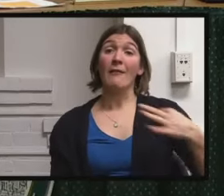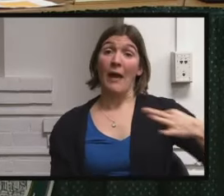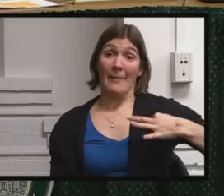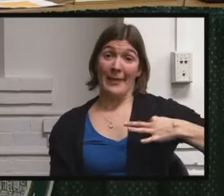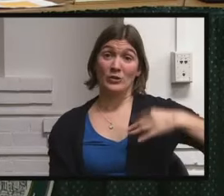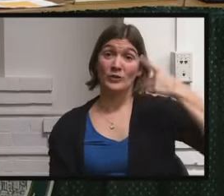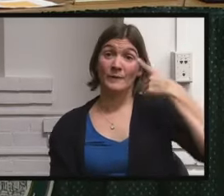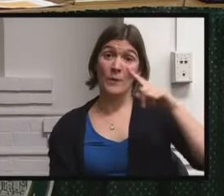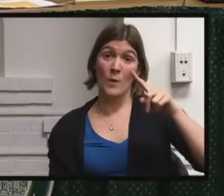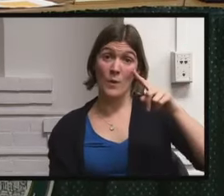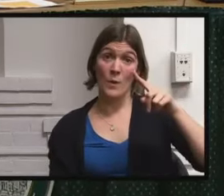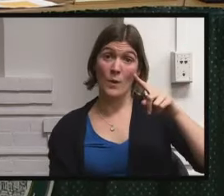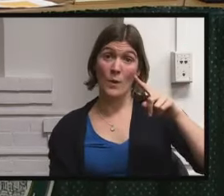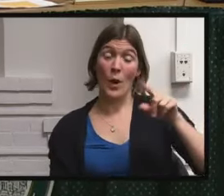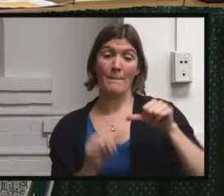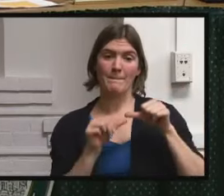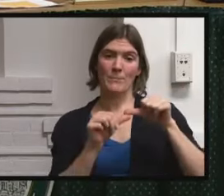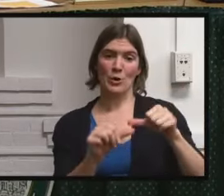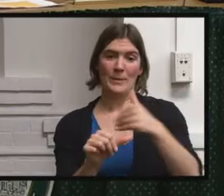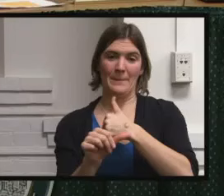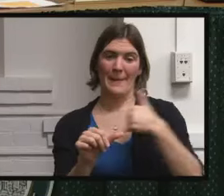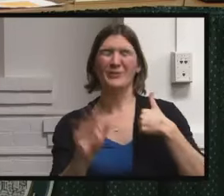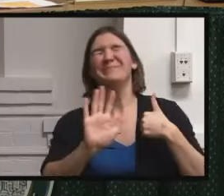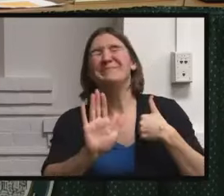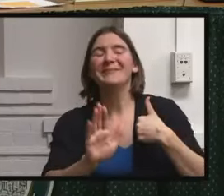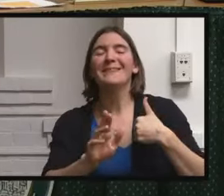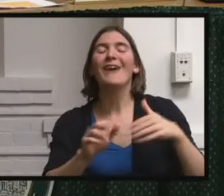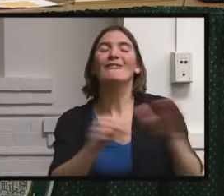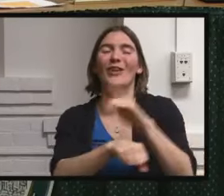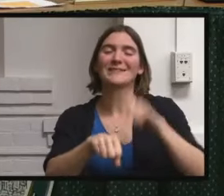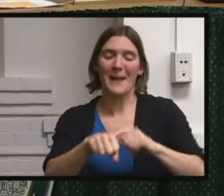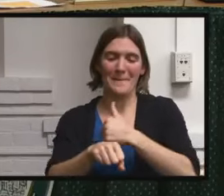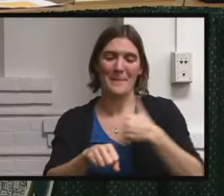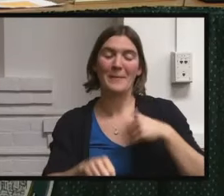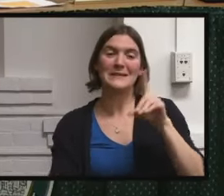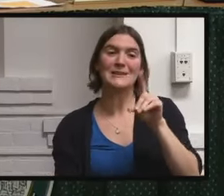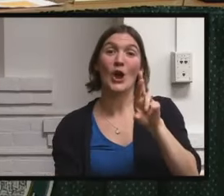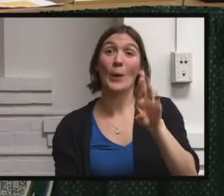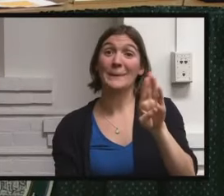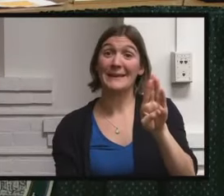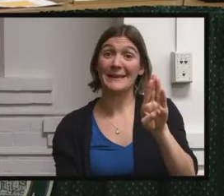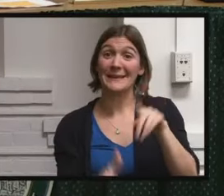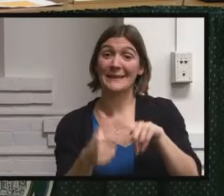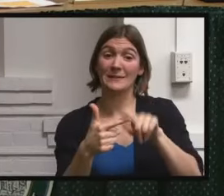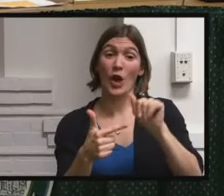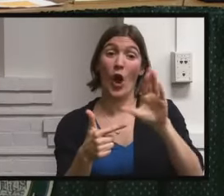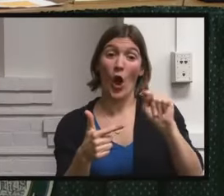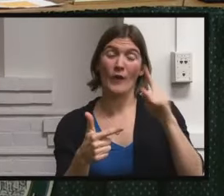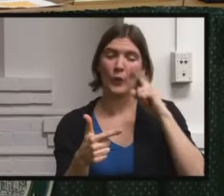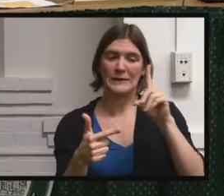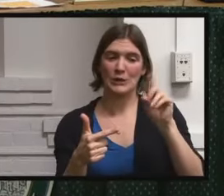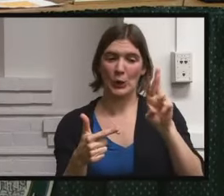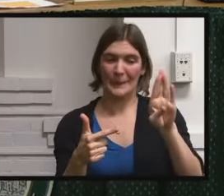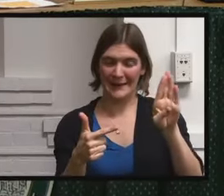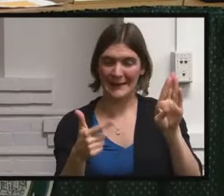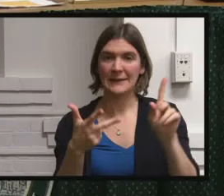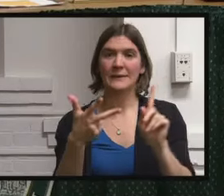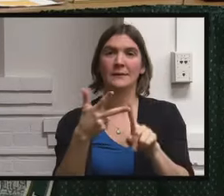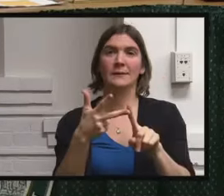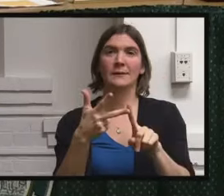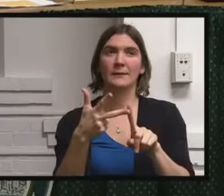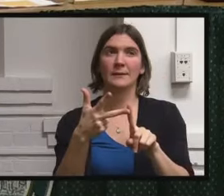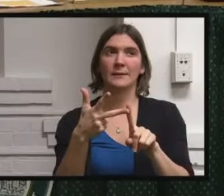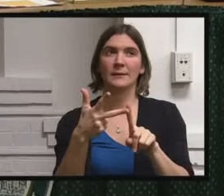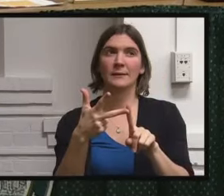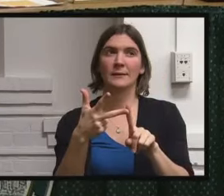application for a permanent member of development, well, not permanent, but a full-time member of the Development Review Board, an alternate member of the Development Review Board,